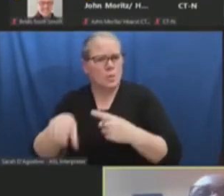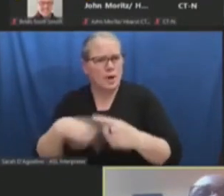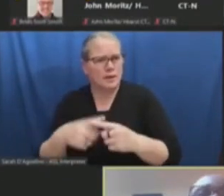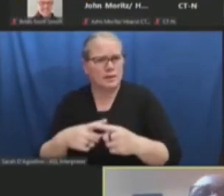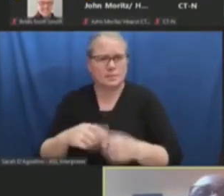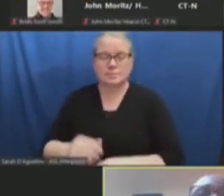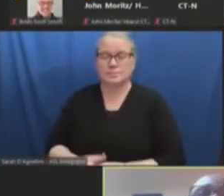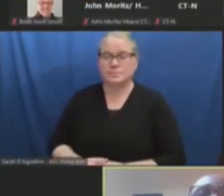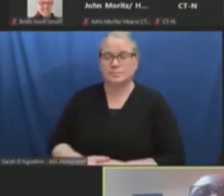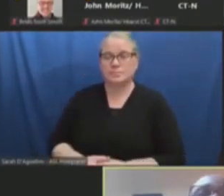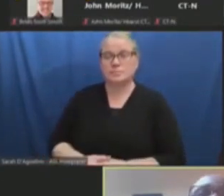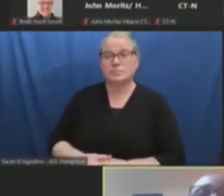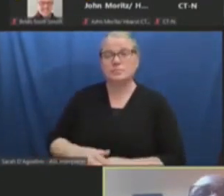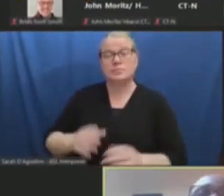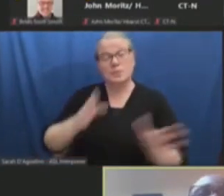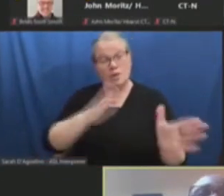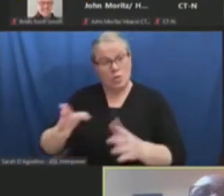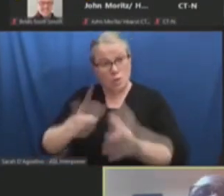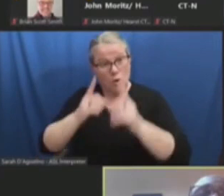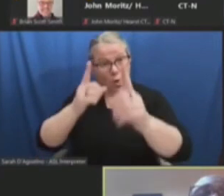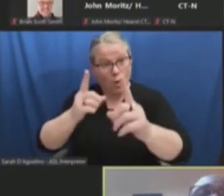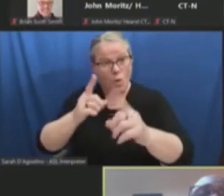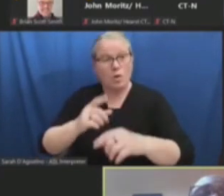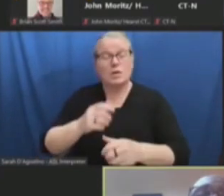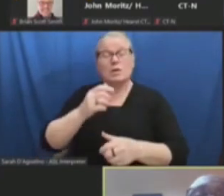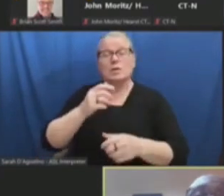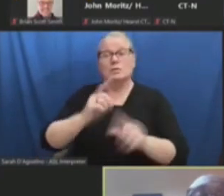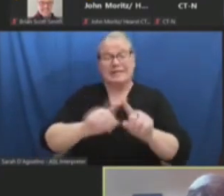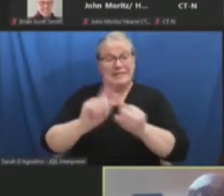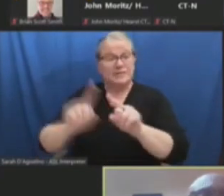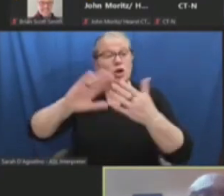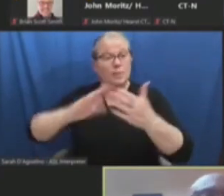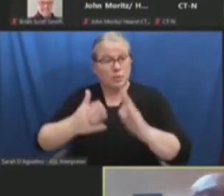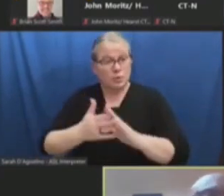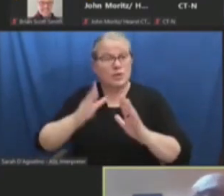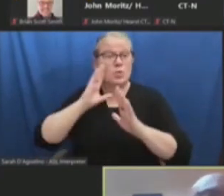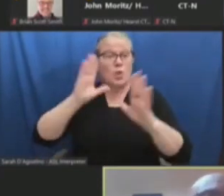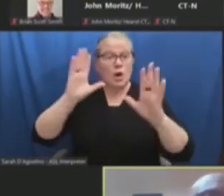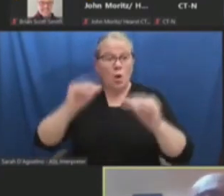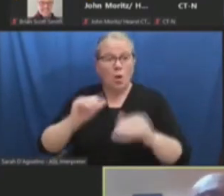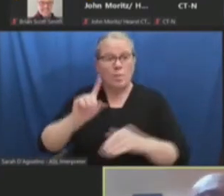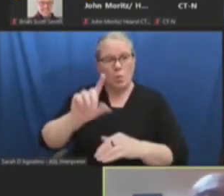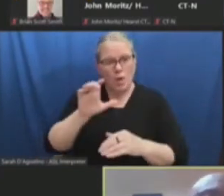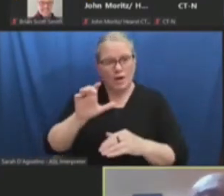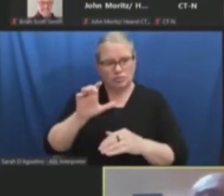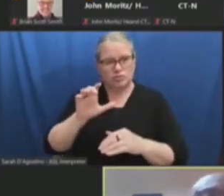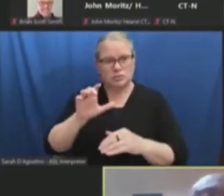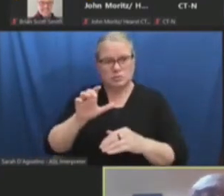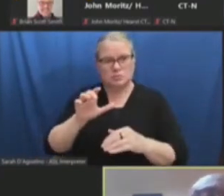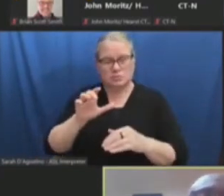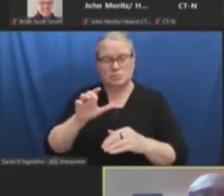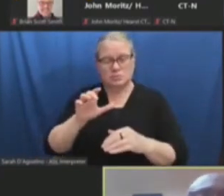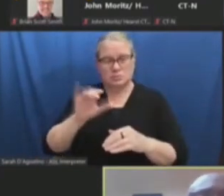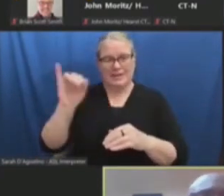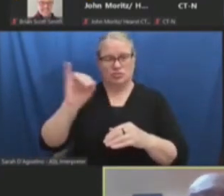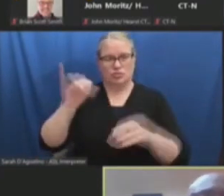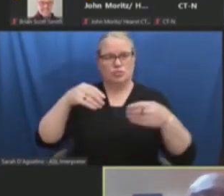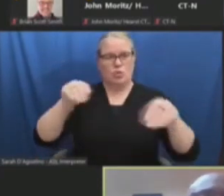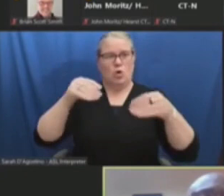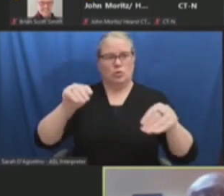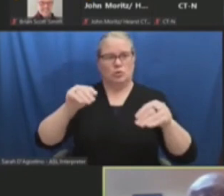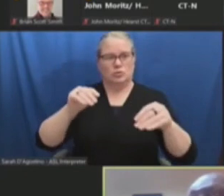get 100 brokers in the communities by late summer and early